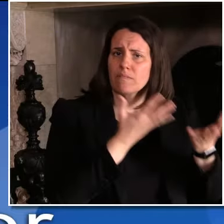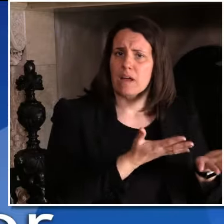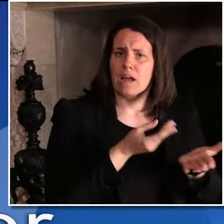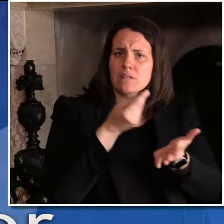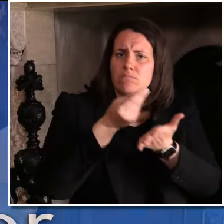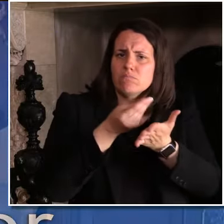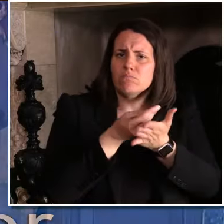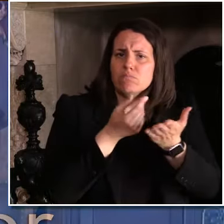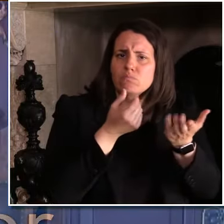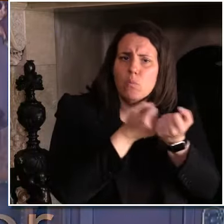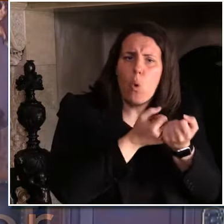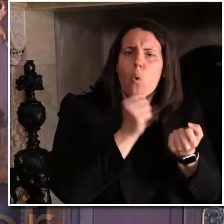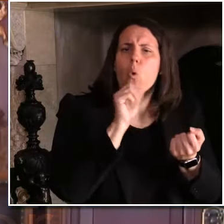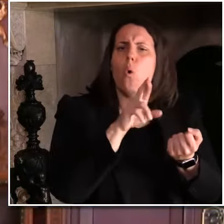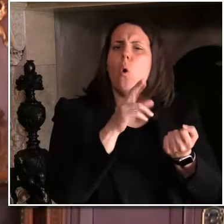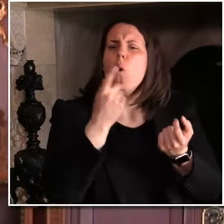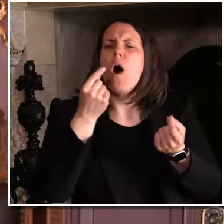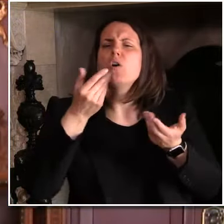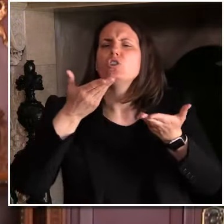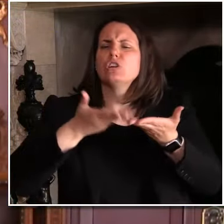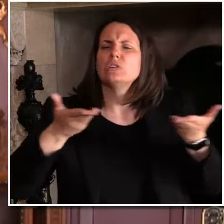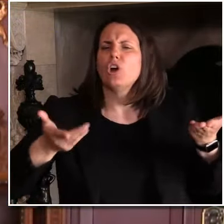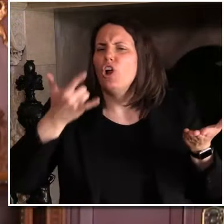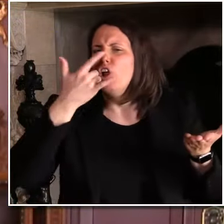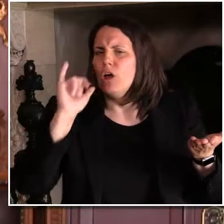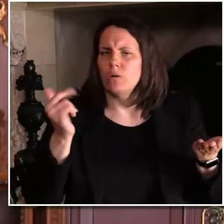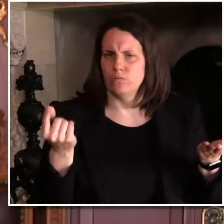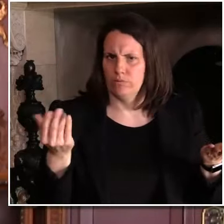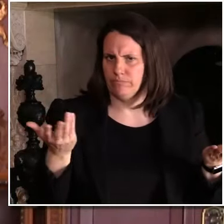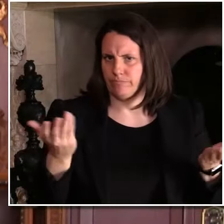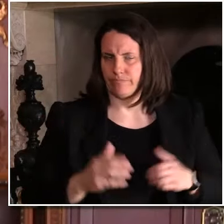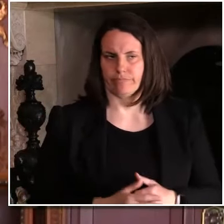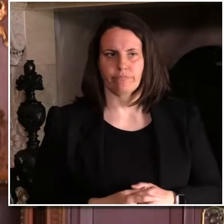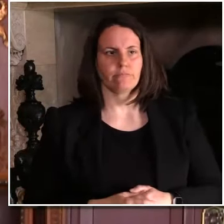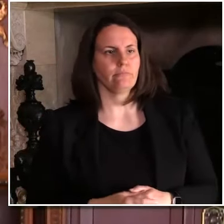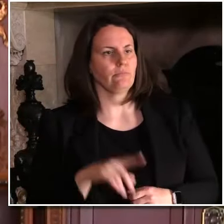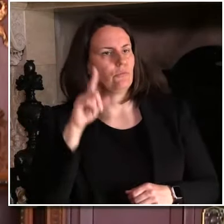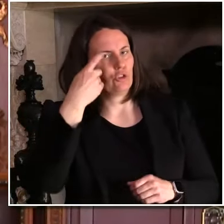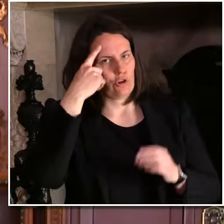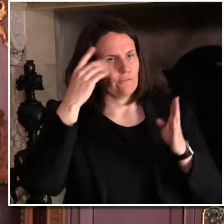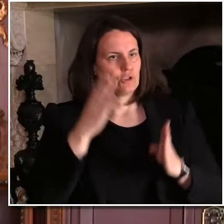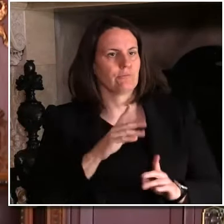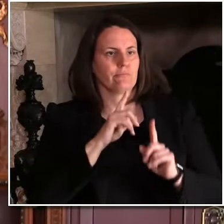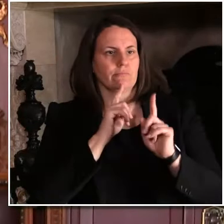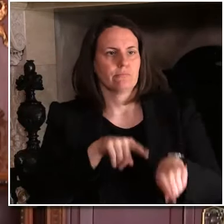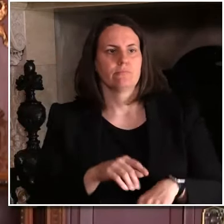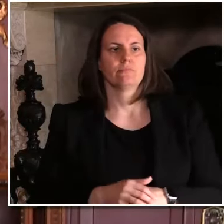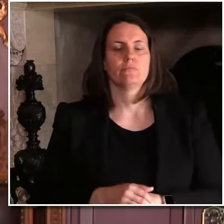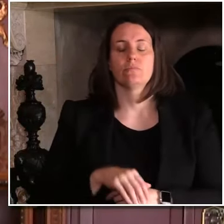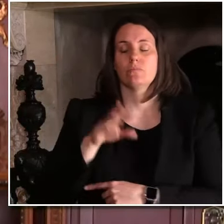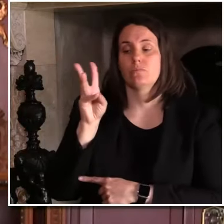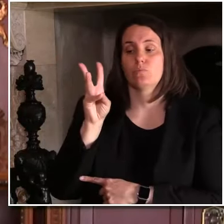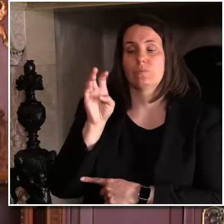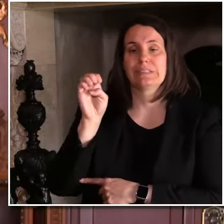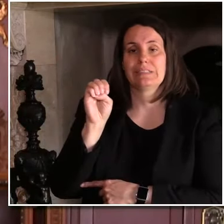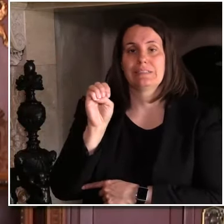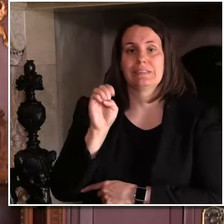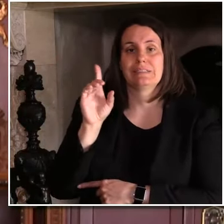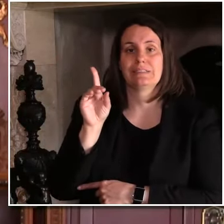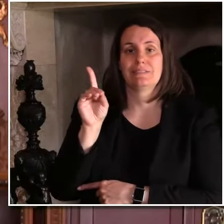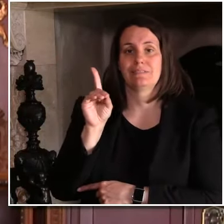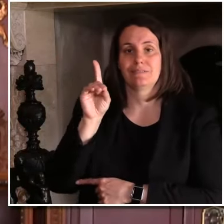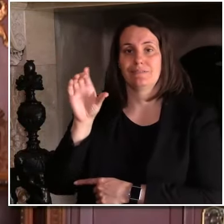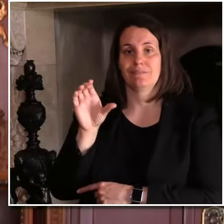Well, certainly the Wisconsin Economic Development Corporation initially